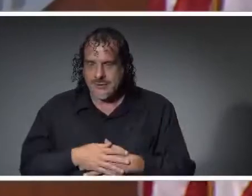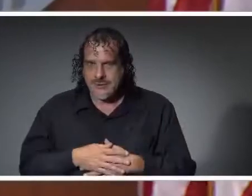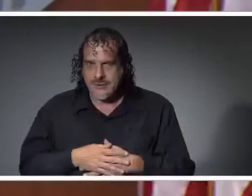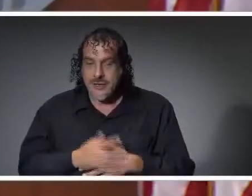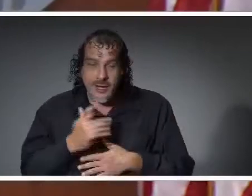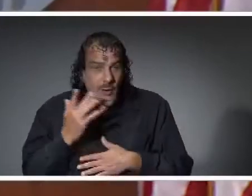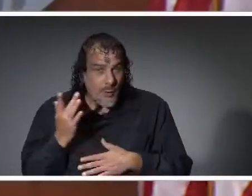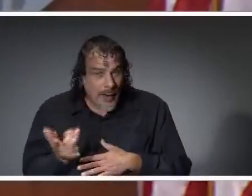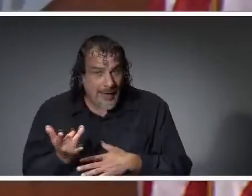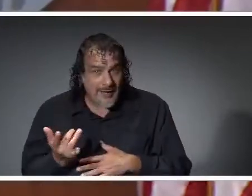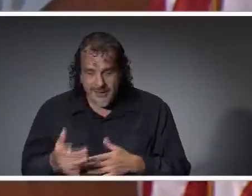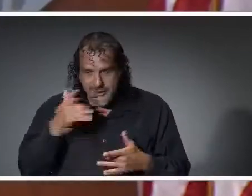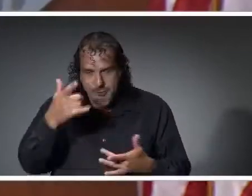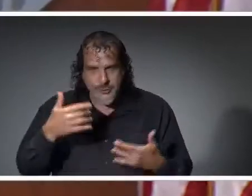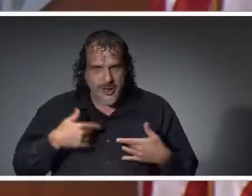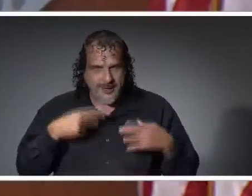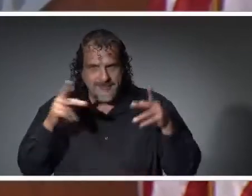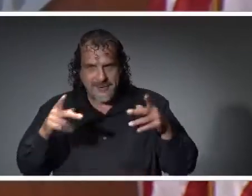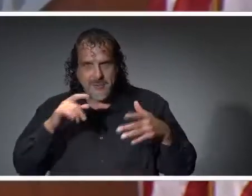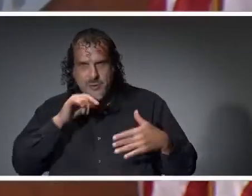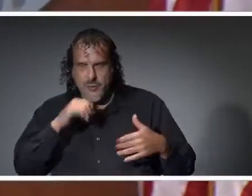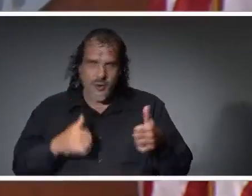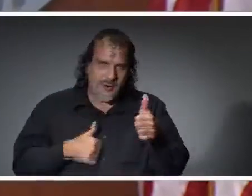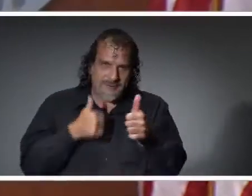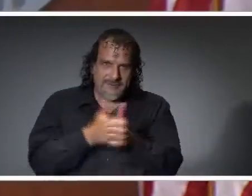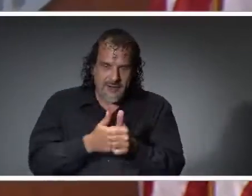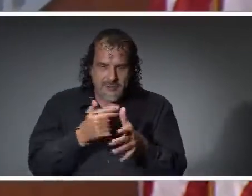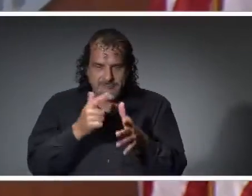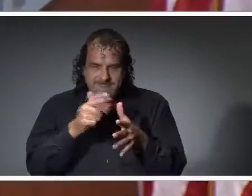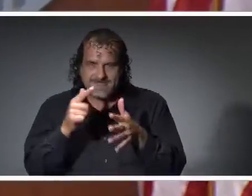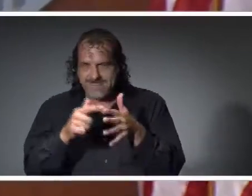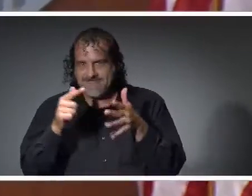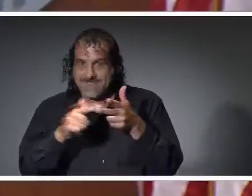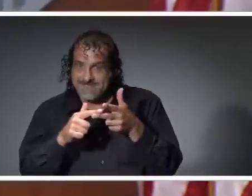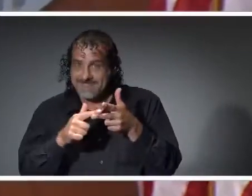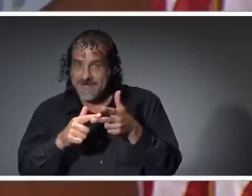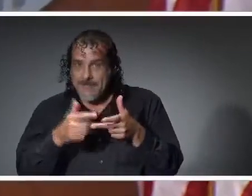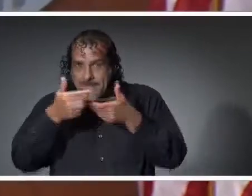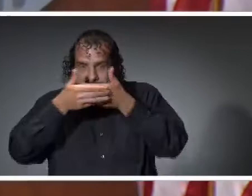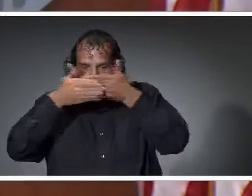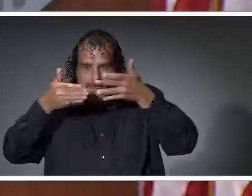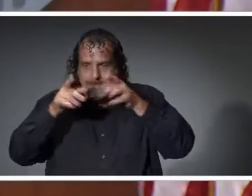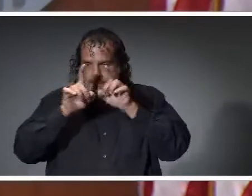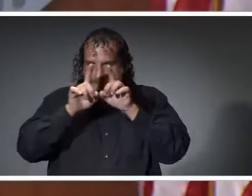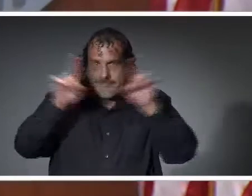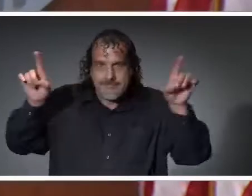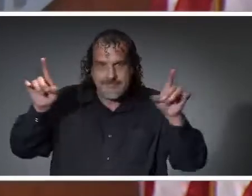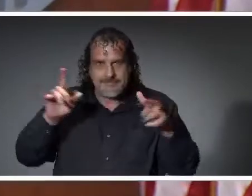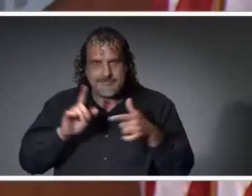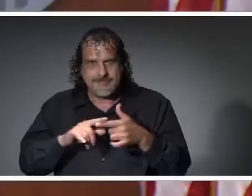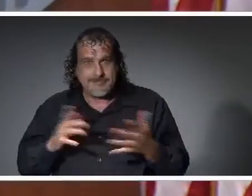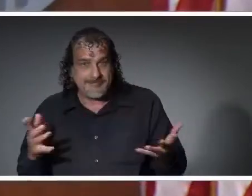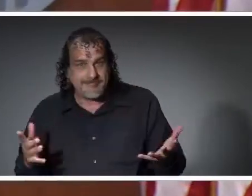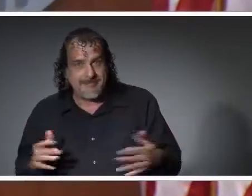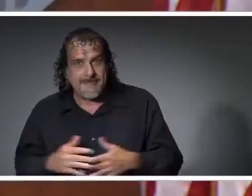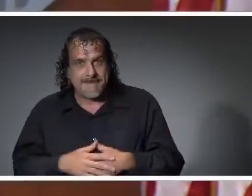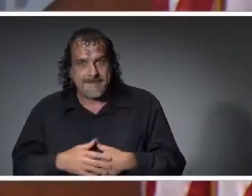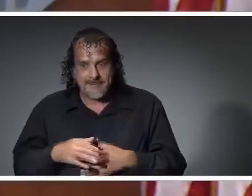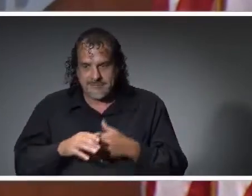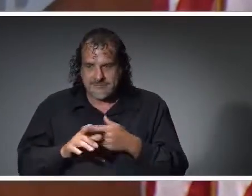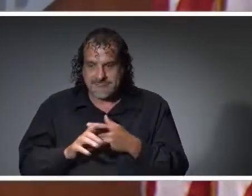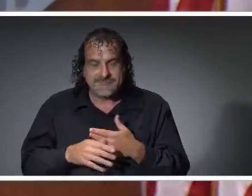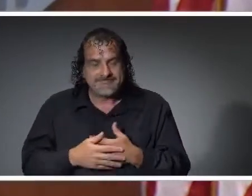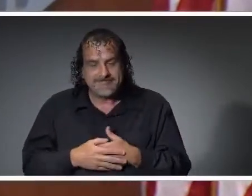you have people there that are making sure that the masks are being worn,